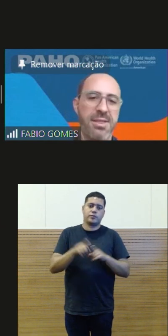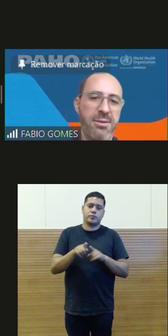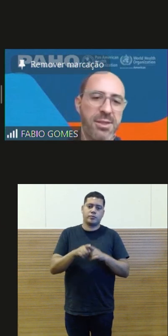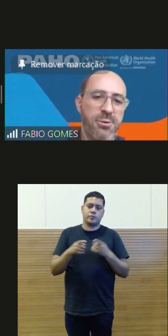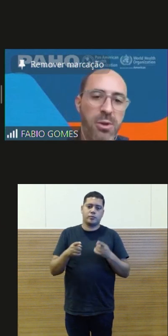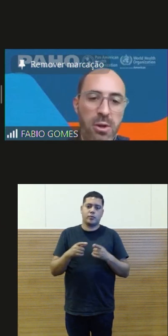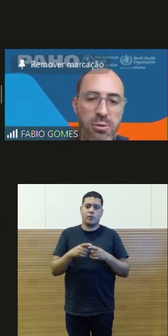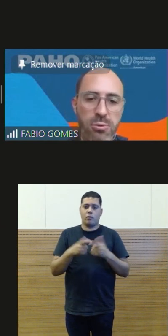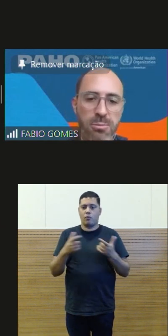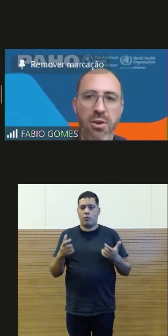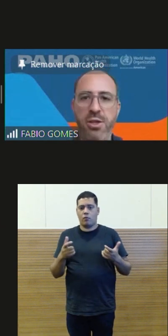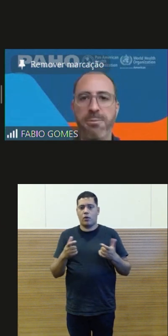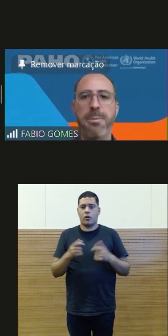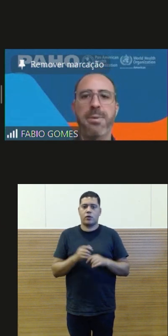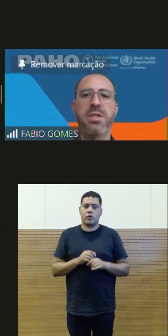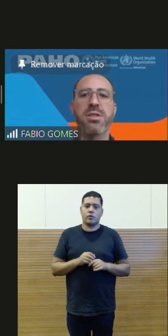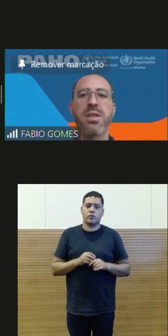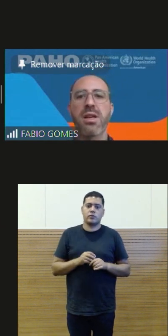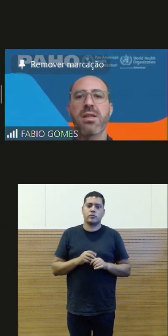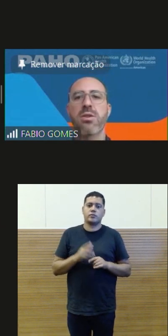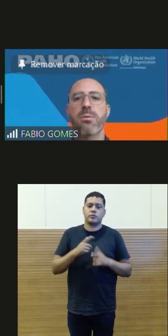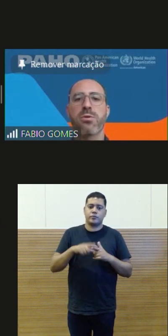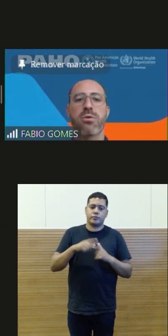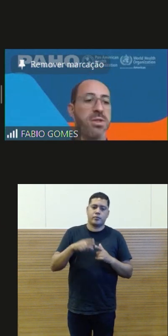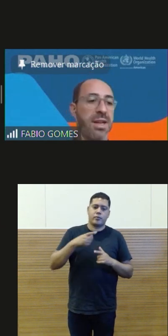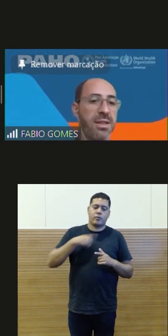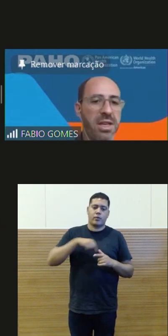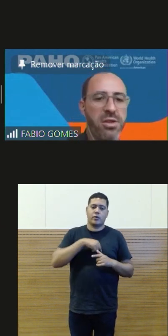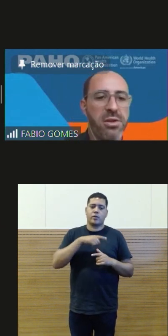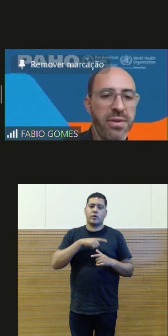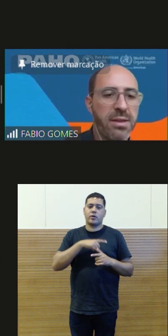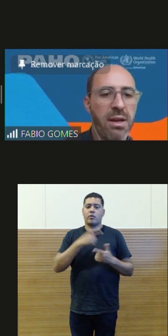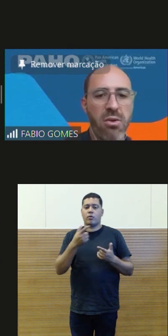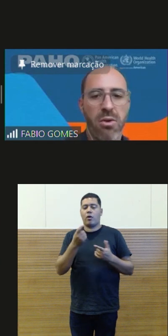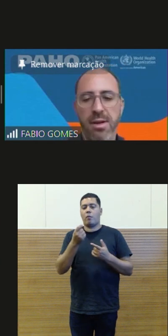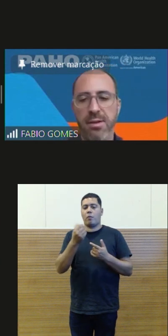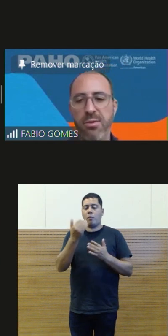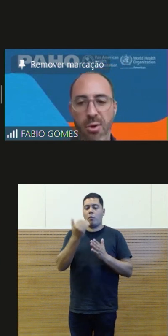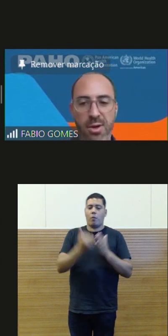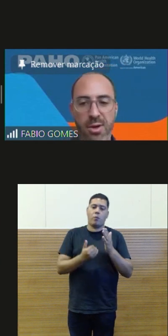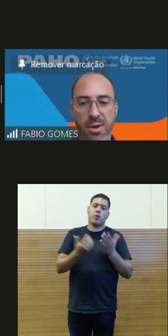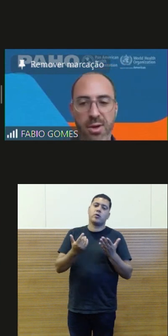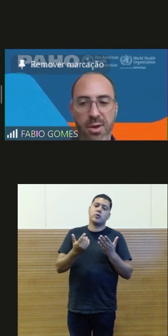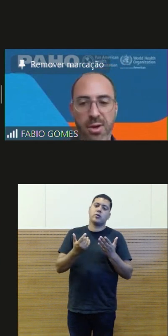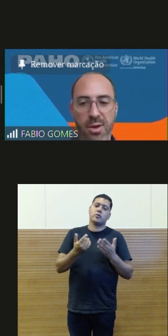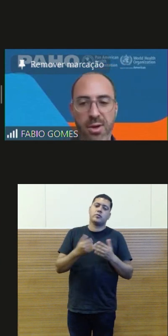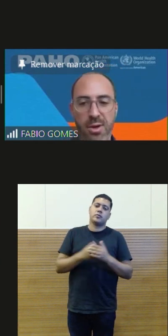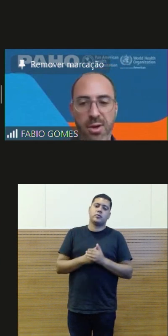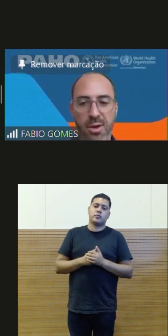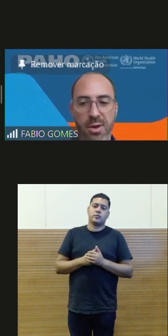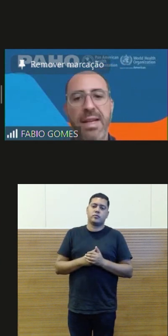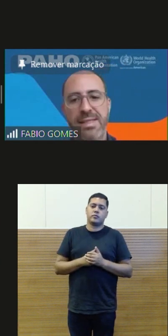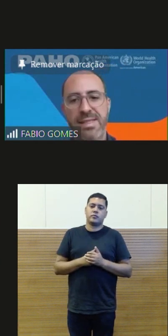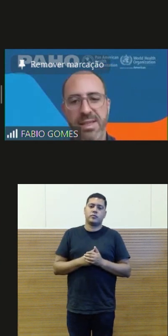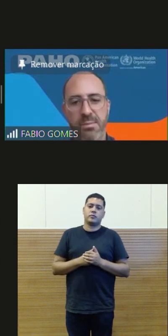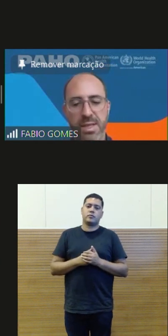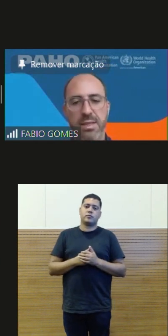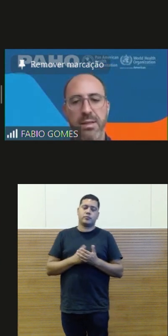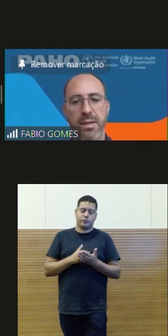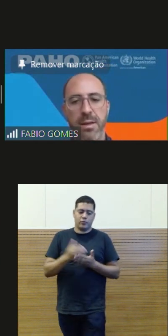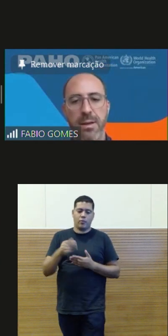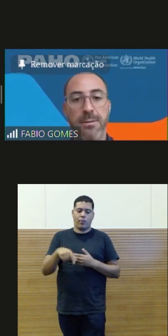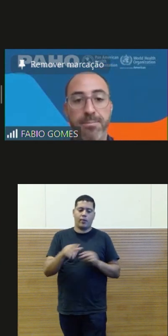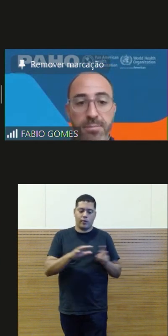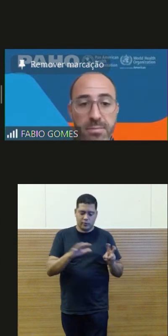So by not restricting the advertisement of that, we have a problem. And one of the problems that we have regarding cross, or that